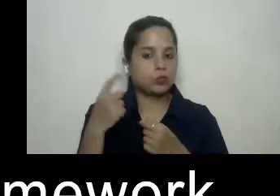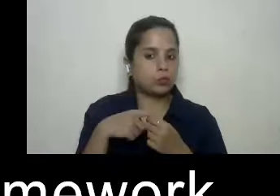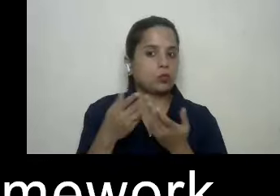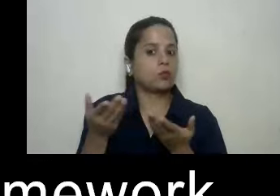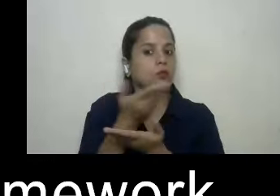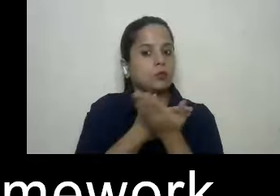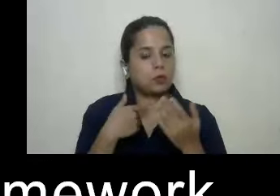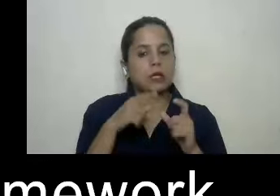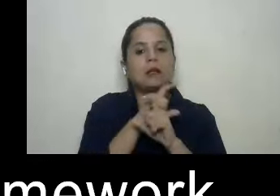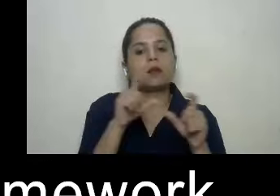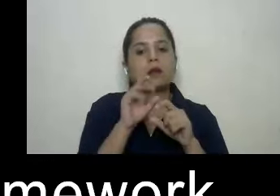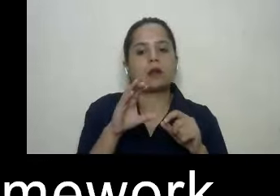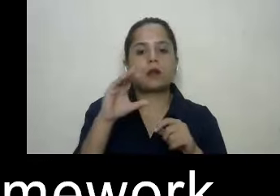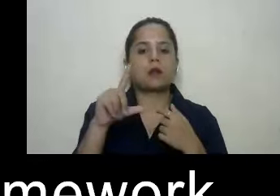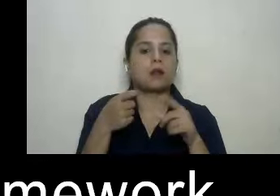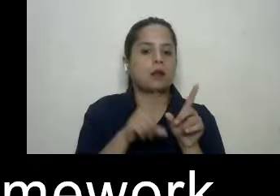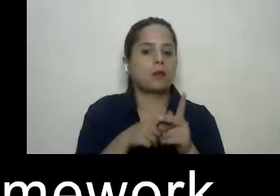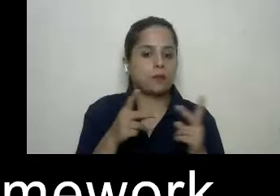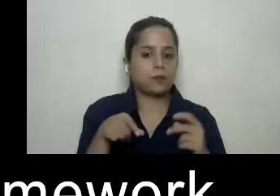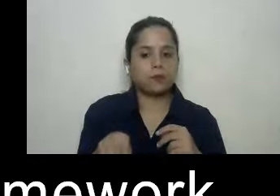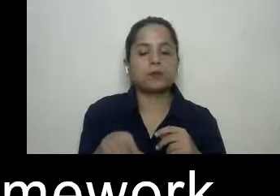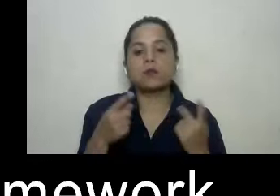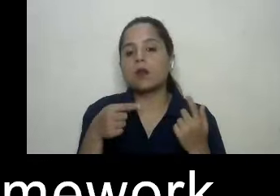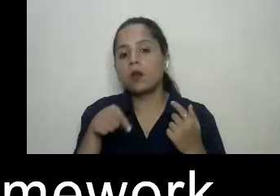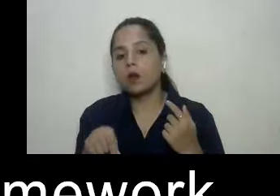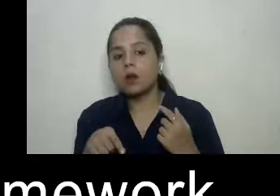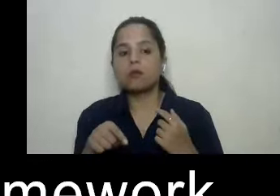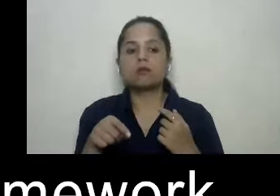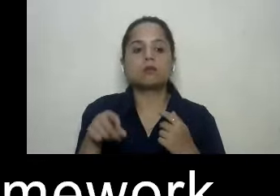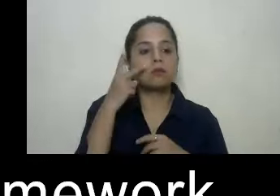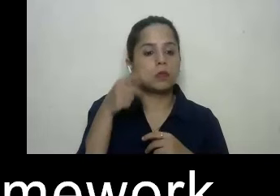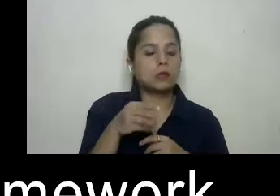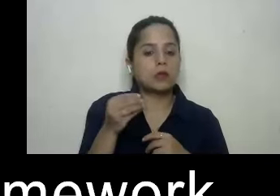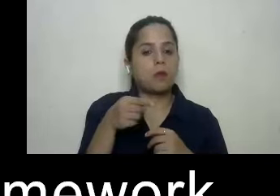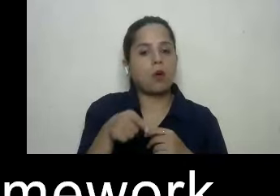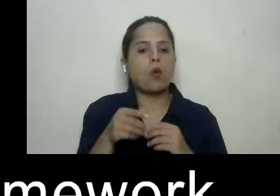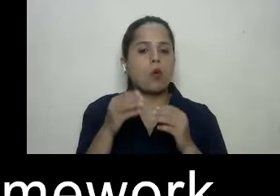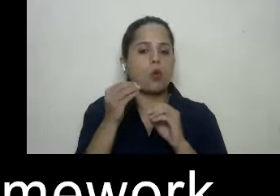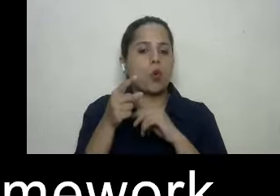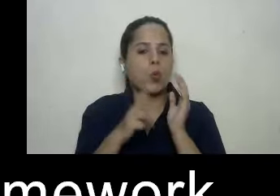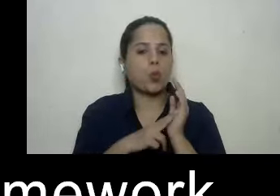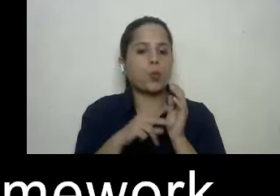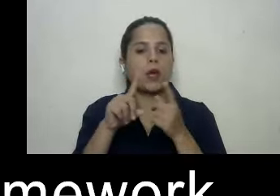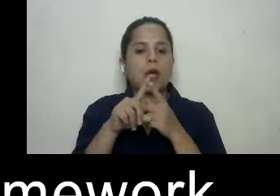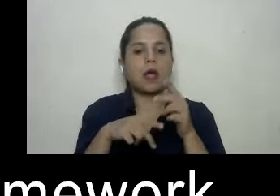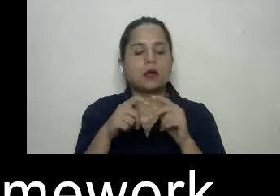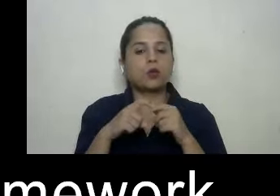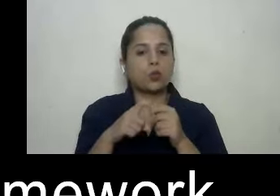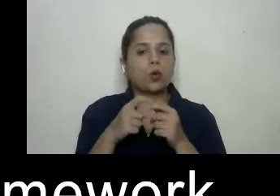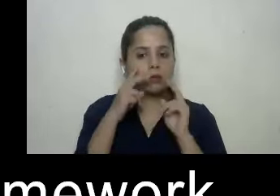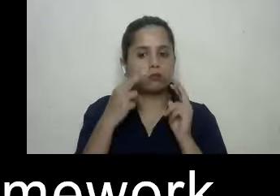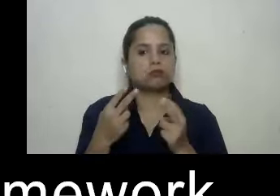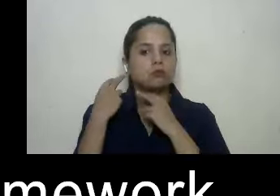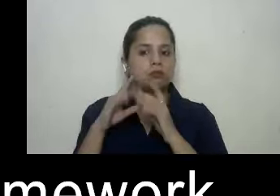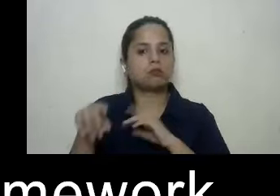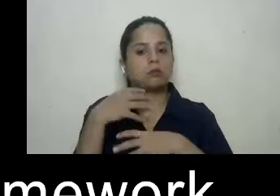the clarity framework. And Y, the yield, was some open-ended questions for reflection that I asked it to